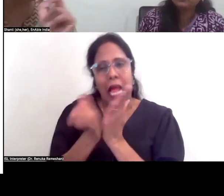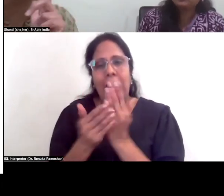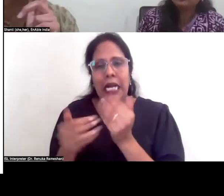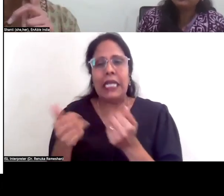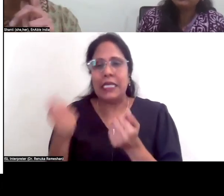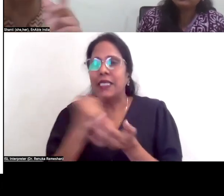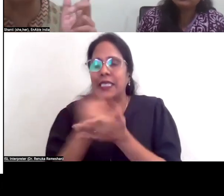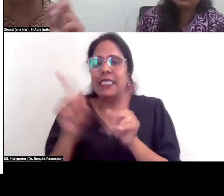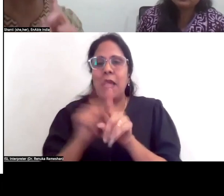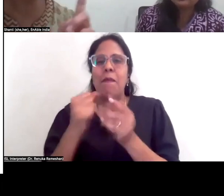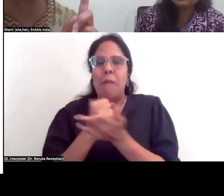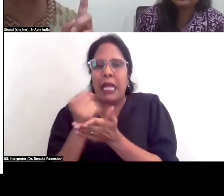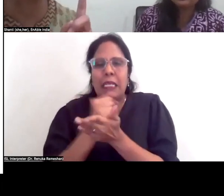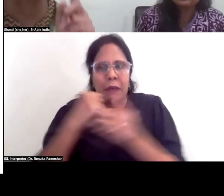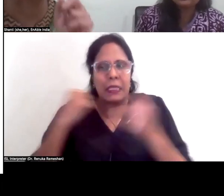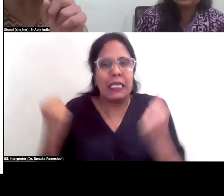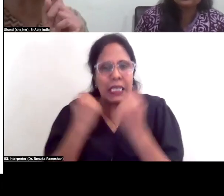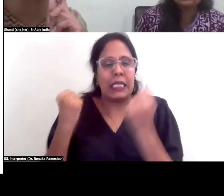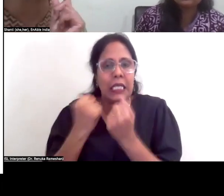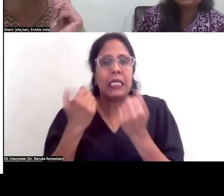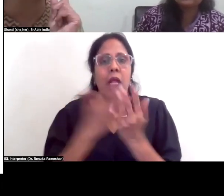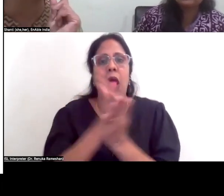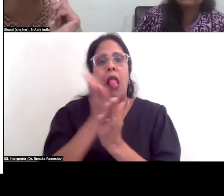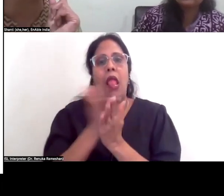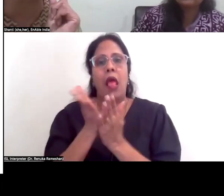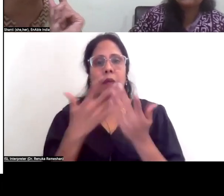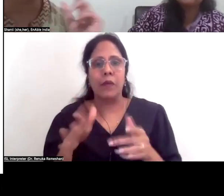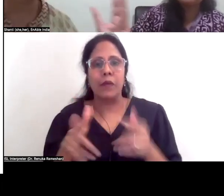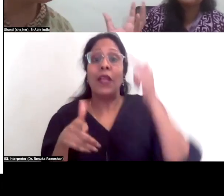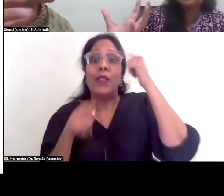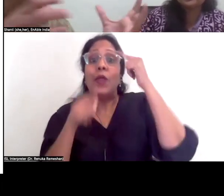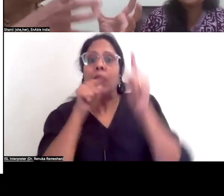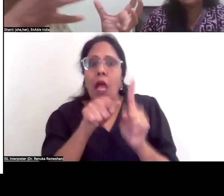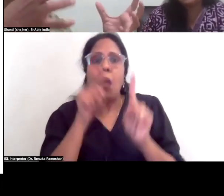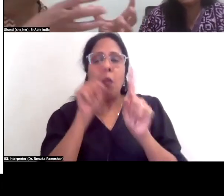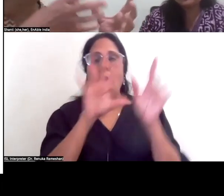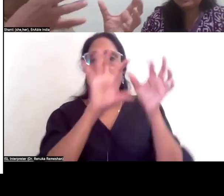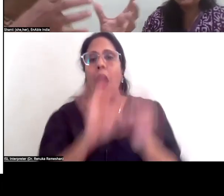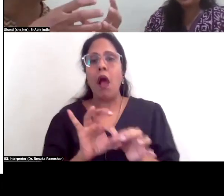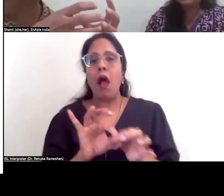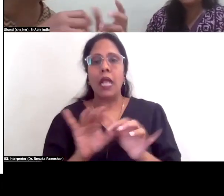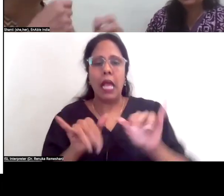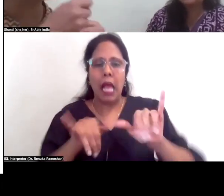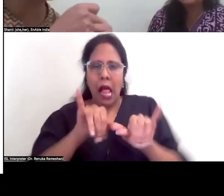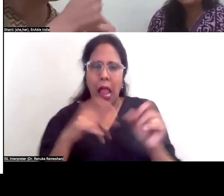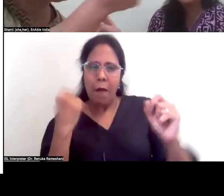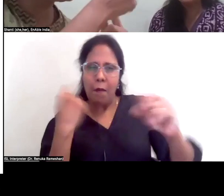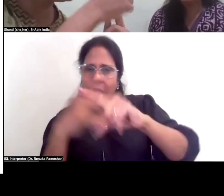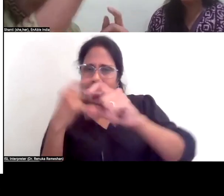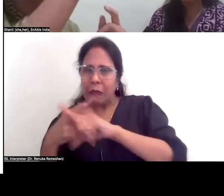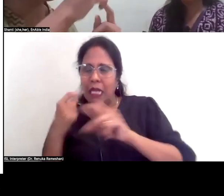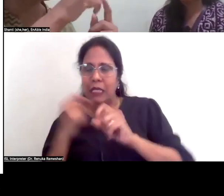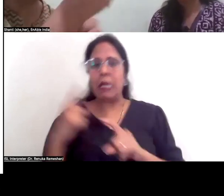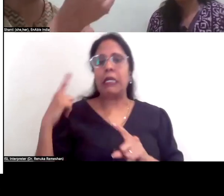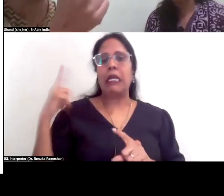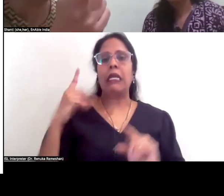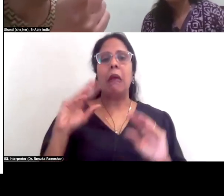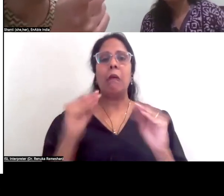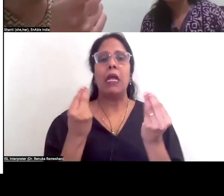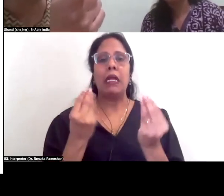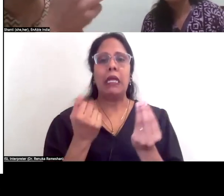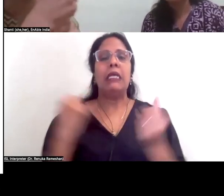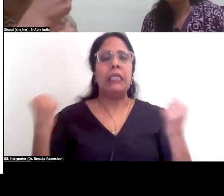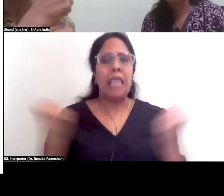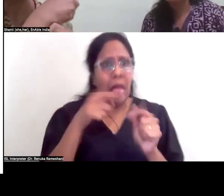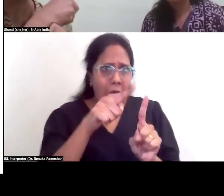her. I'm now wondering whether for these kind of things we should have used adaptive leadership. If we all pooled in our knowledge and we are talking, what work you tried there? Oh, you